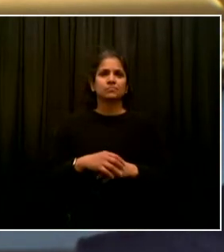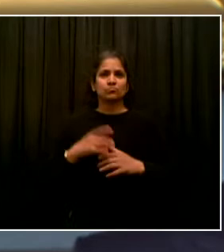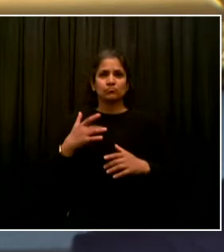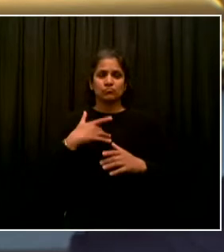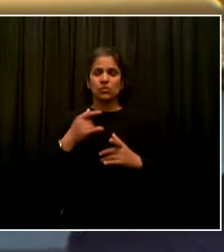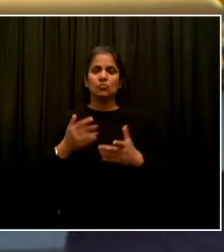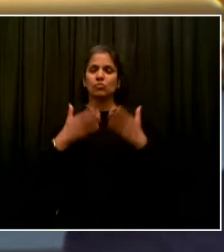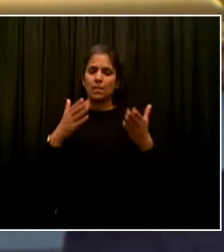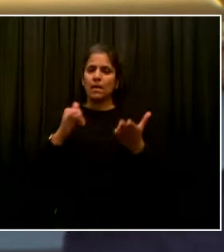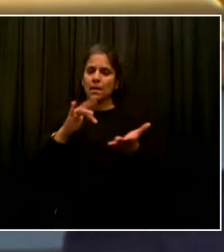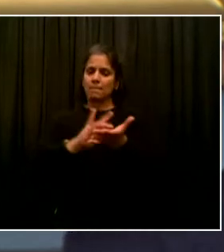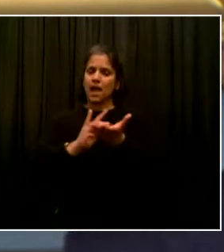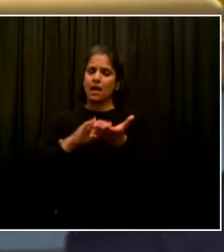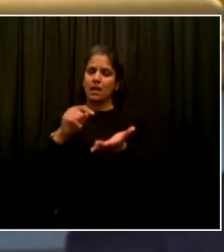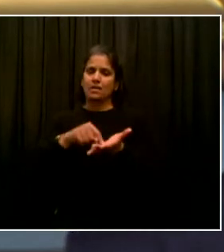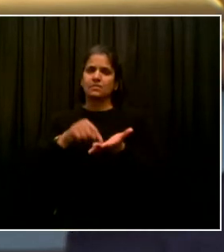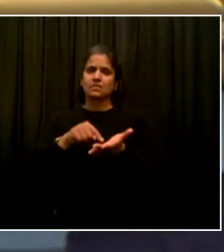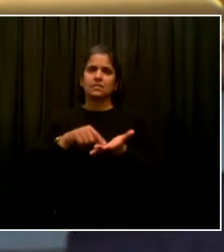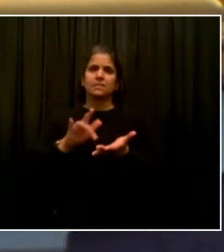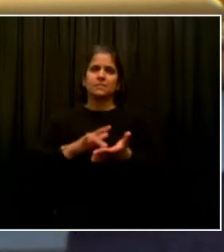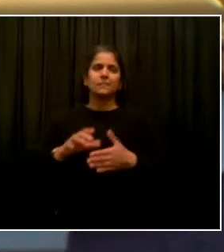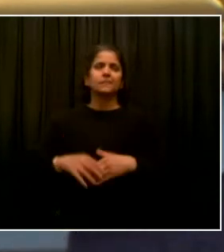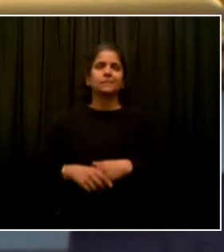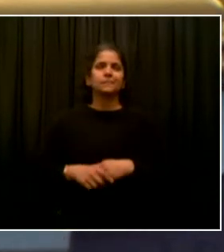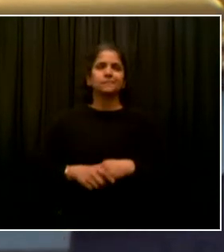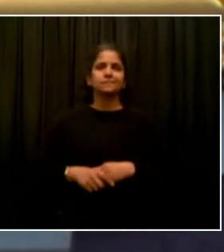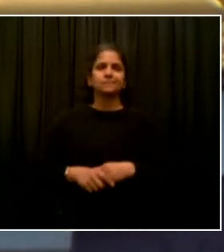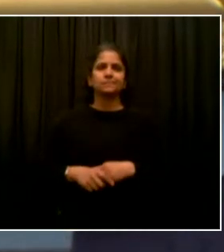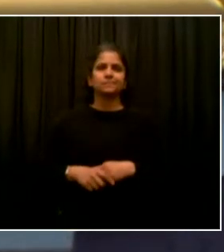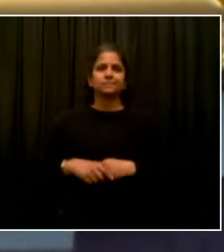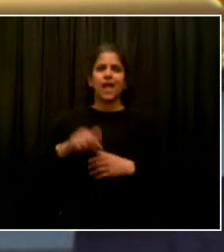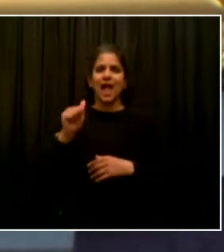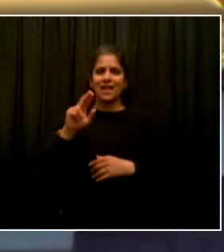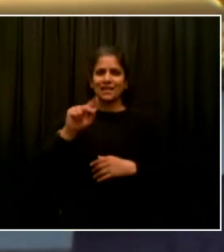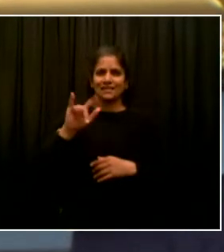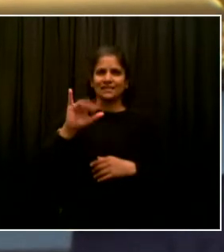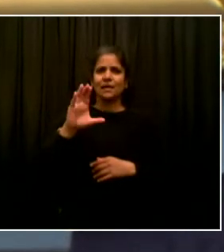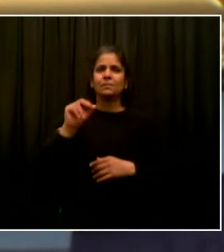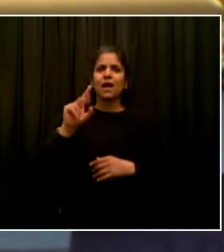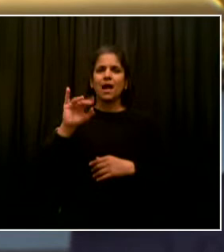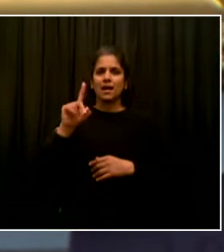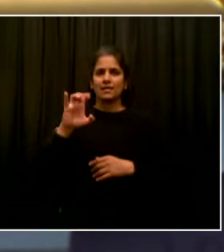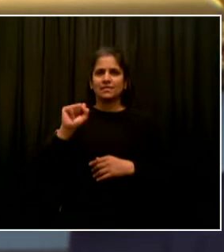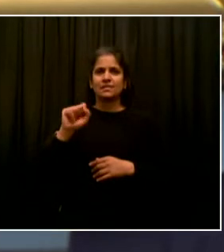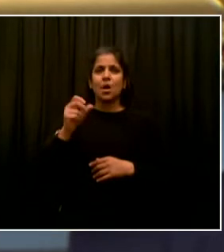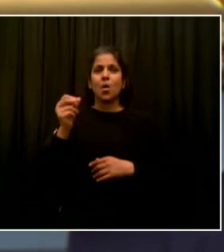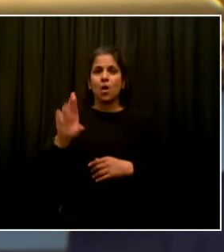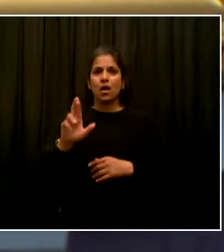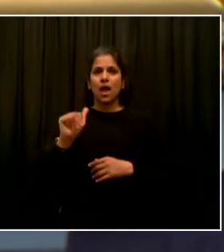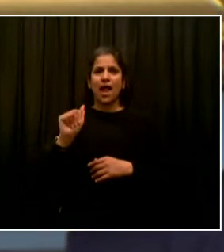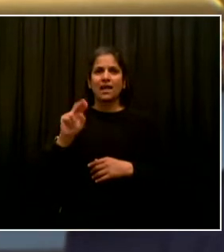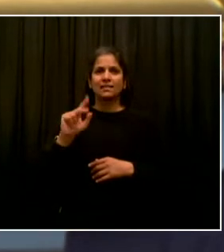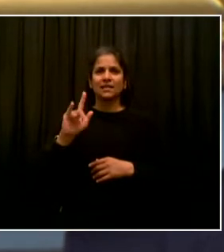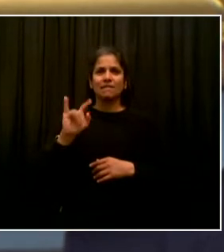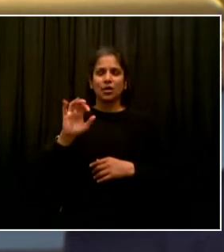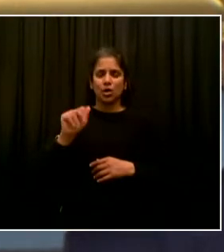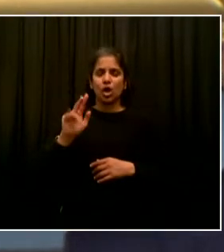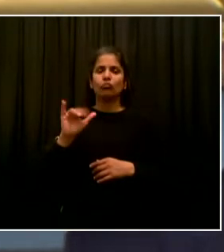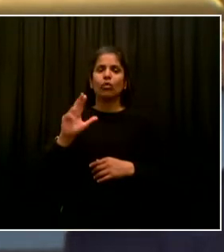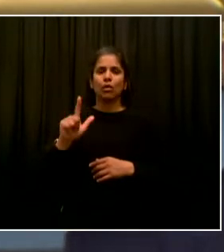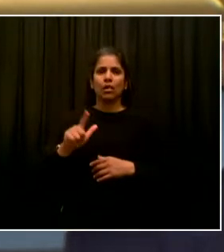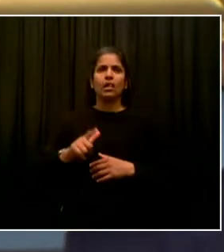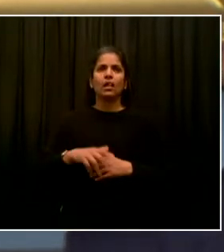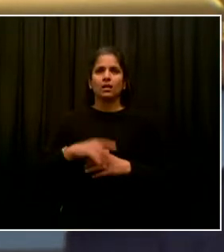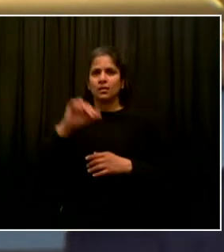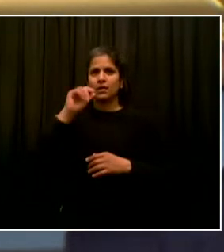either monoclonal antibodies or the antiviral for people who are either older or people who are younger